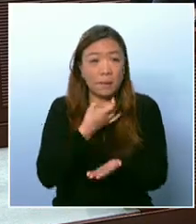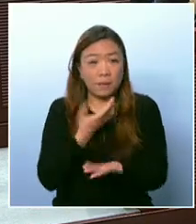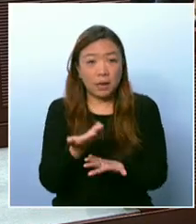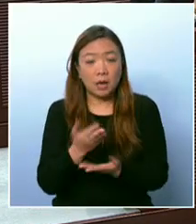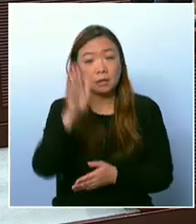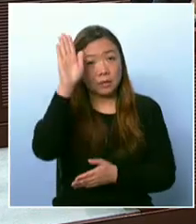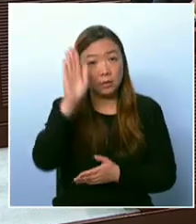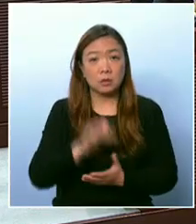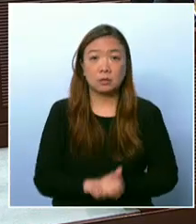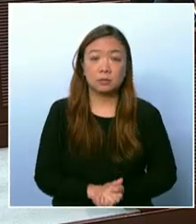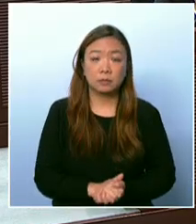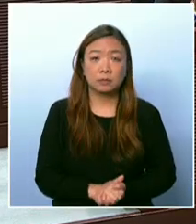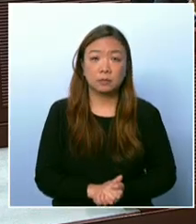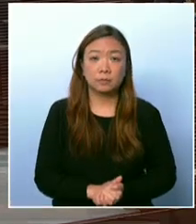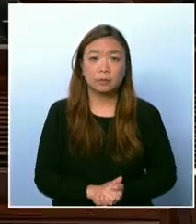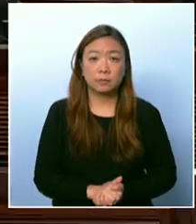finished